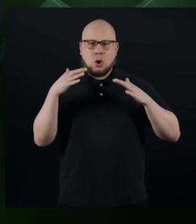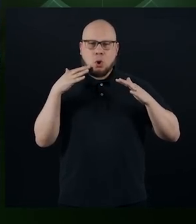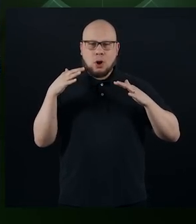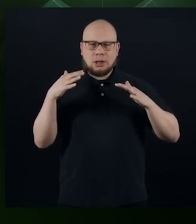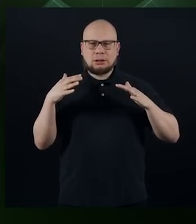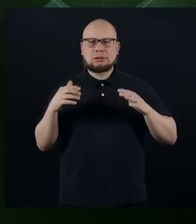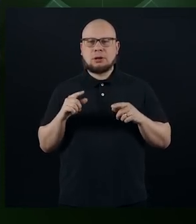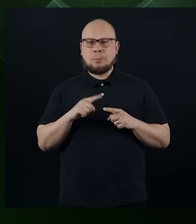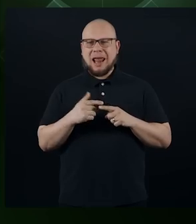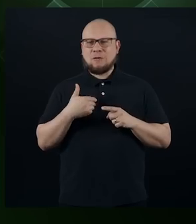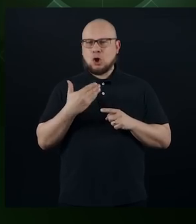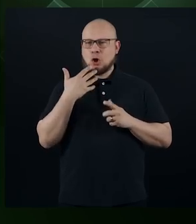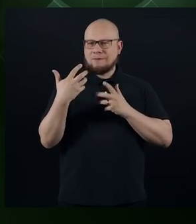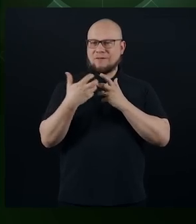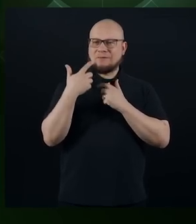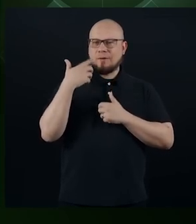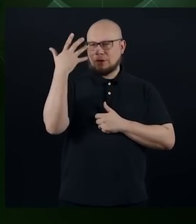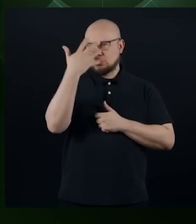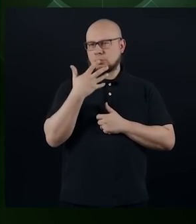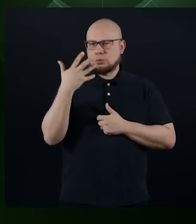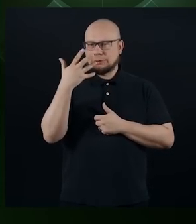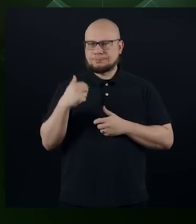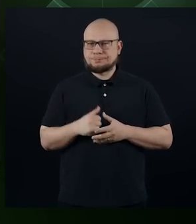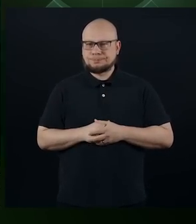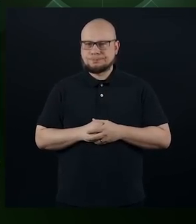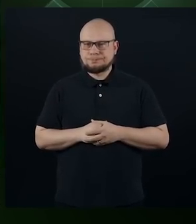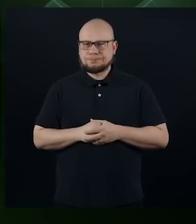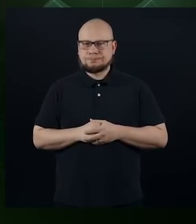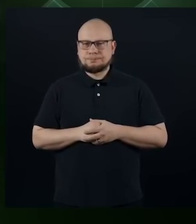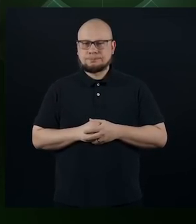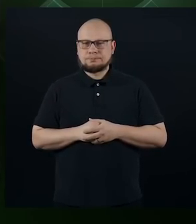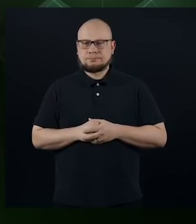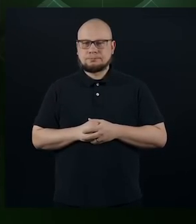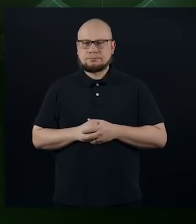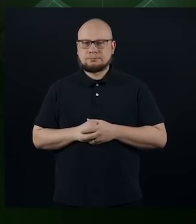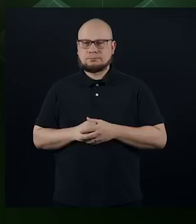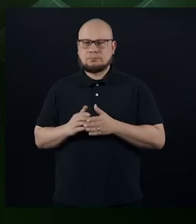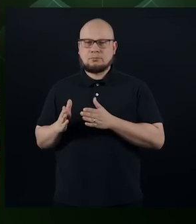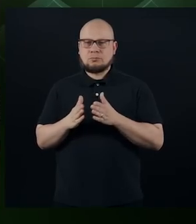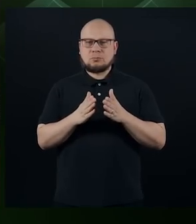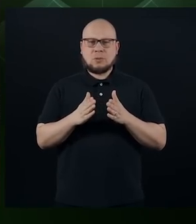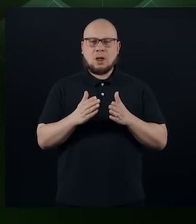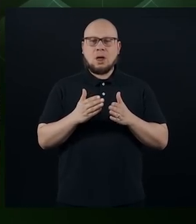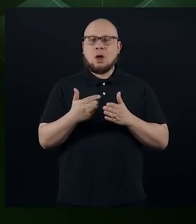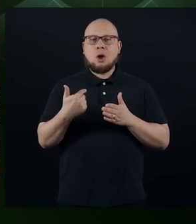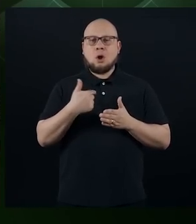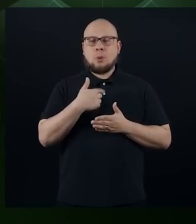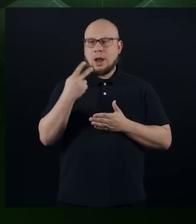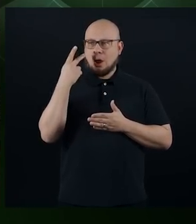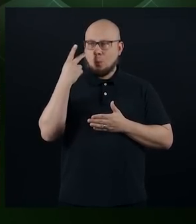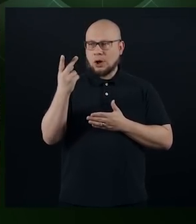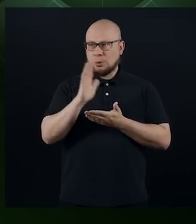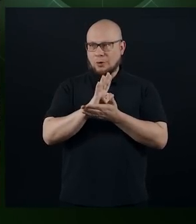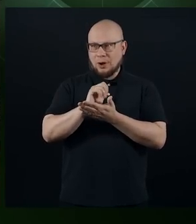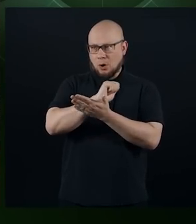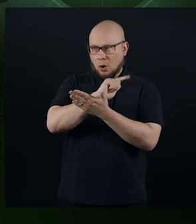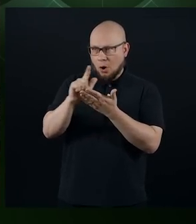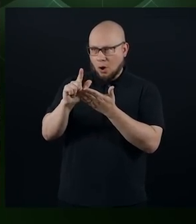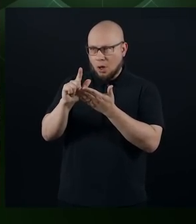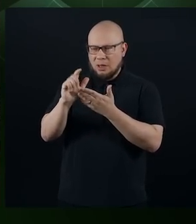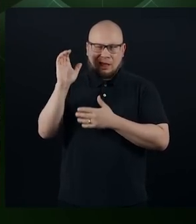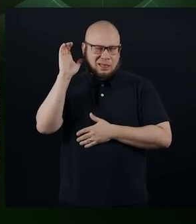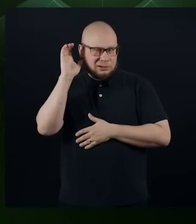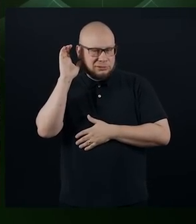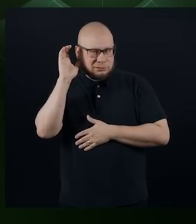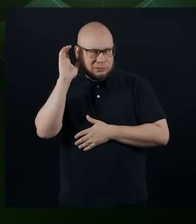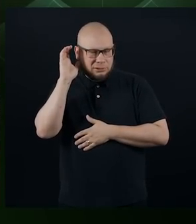keep keying off that melody. What we actually did do is obviously listen to the films, watch the films, and try and bring